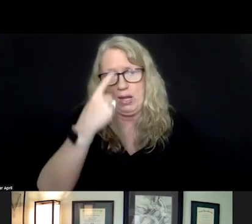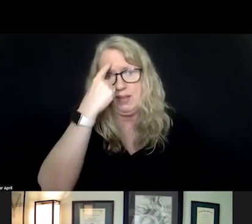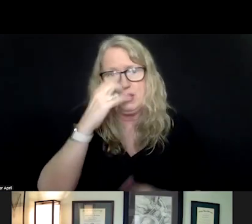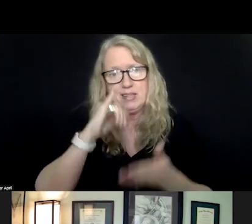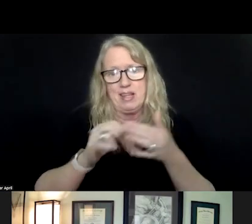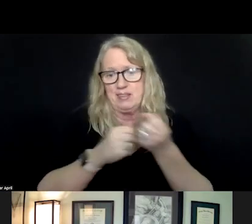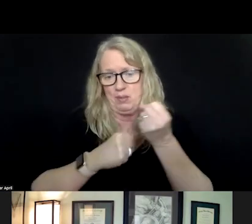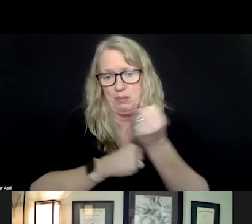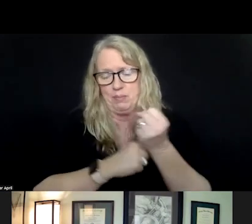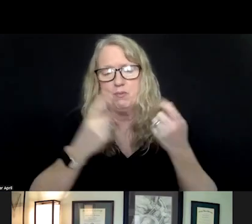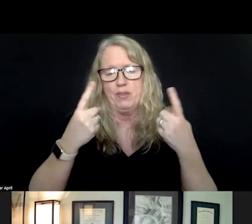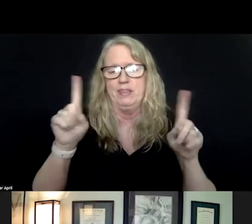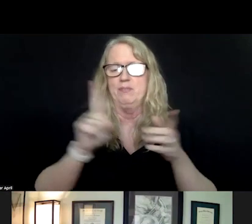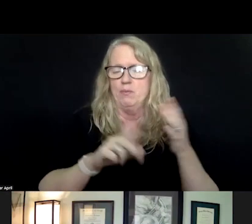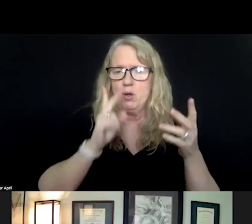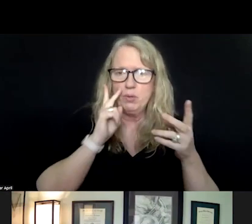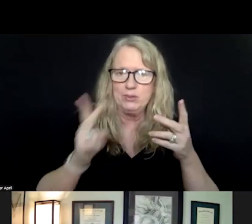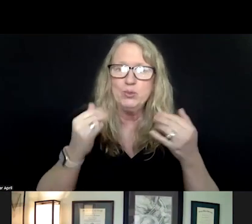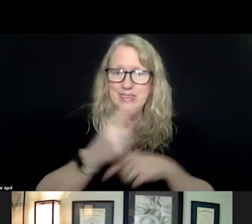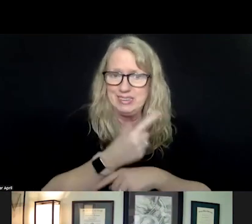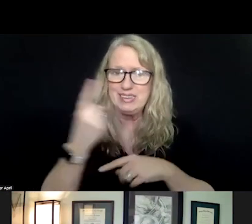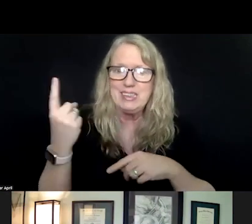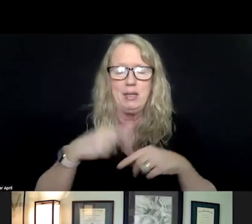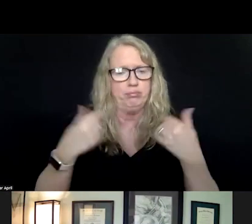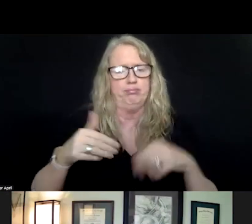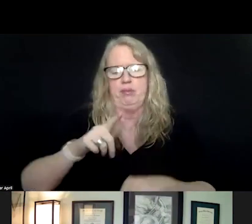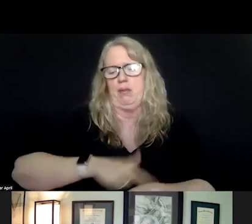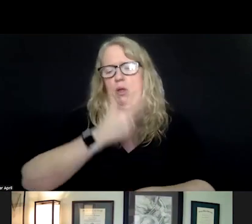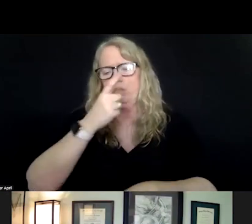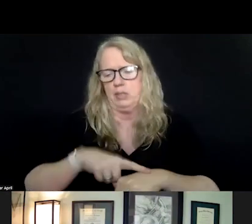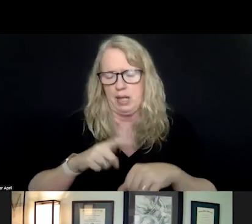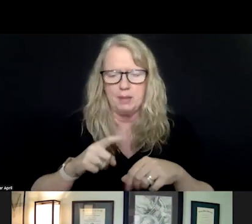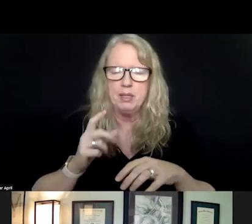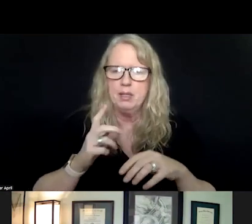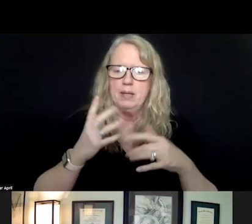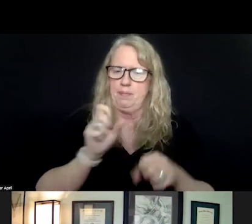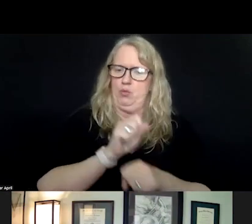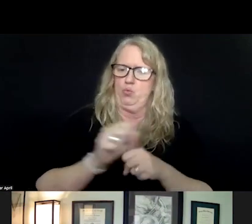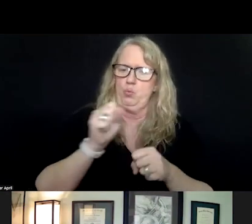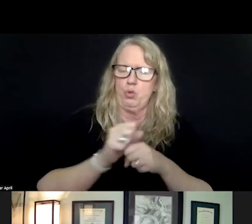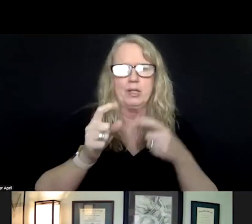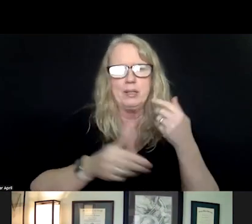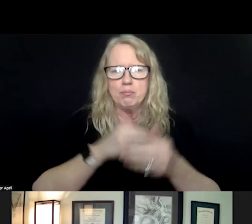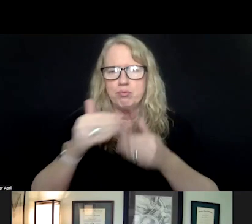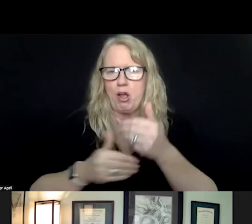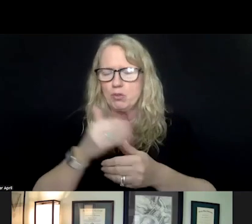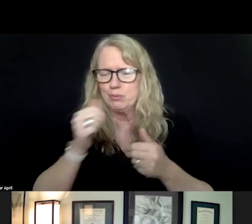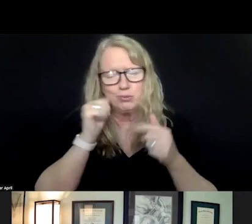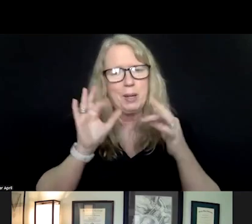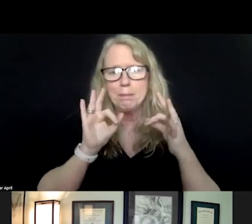foundation for the success that you see today. And it took a long time to get here. And it's a work in progress. We're far from